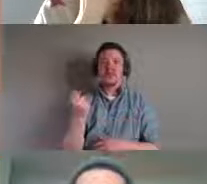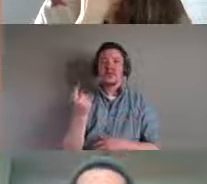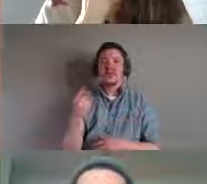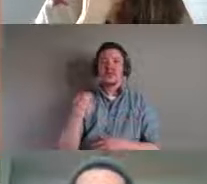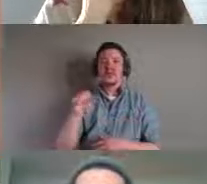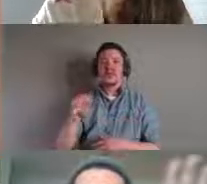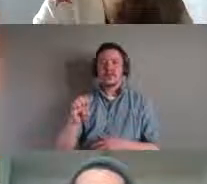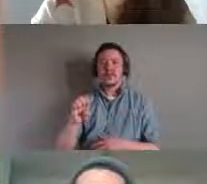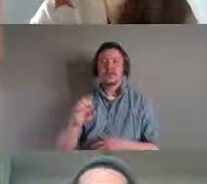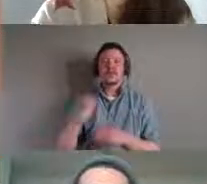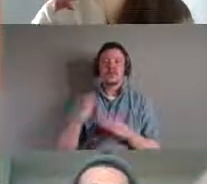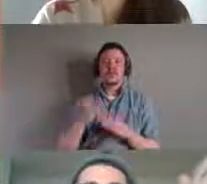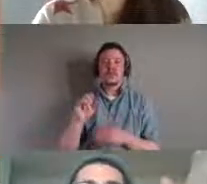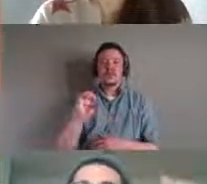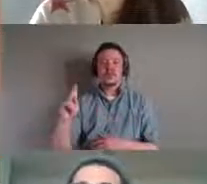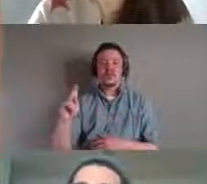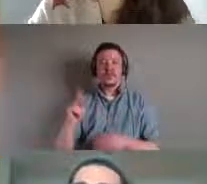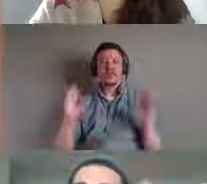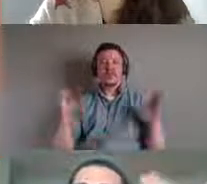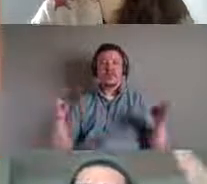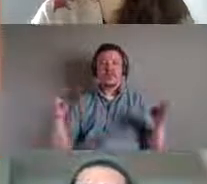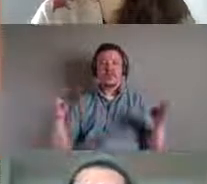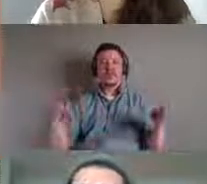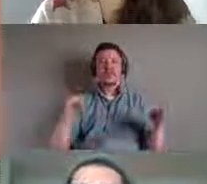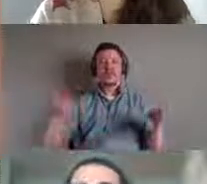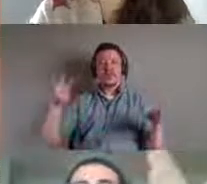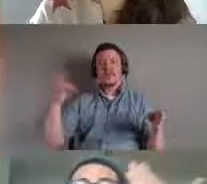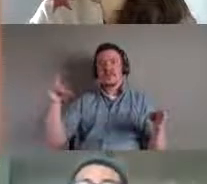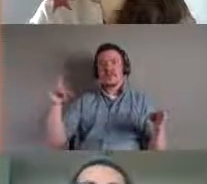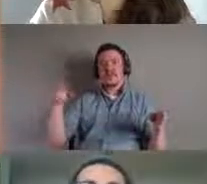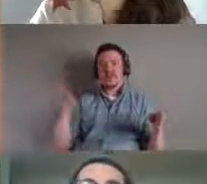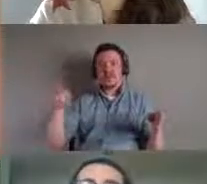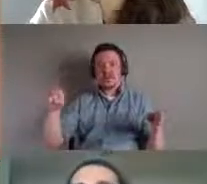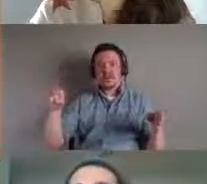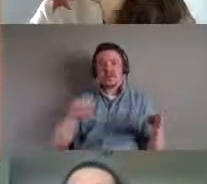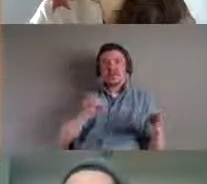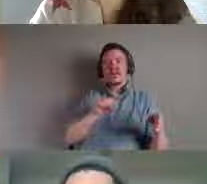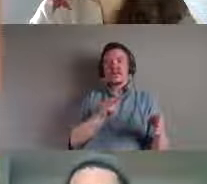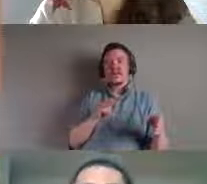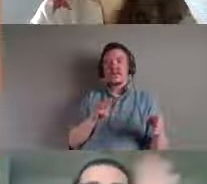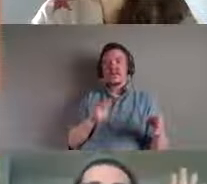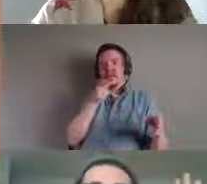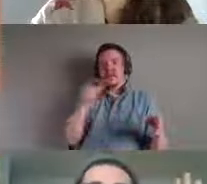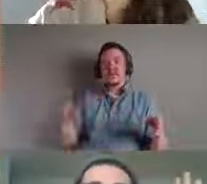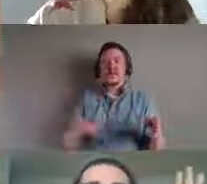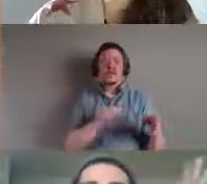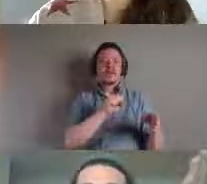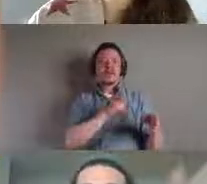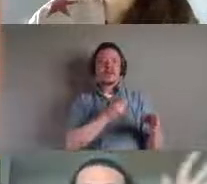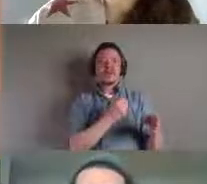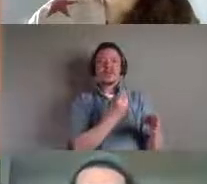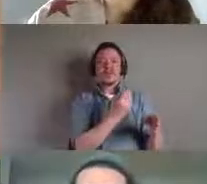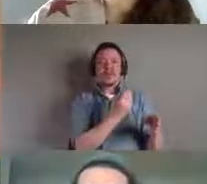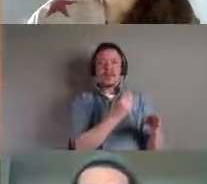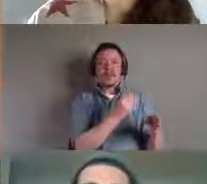superblock, which is bound by Southwest 18th Avenue, Southwest Salmon, Southwest 14th, and